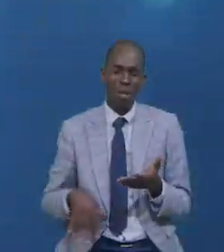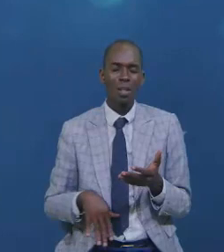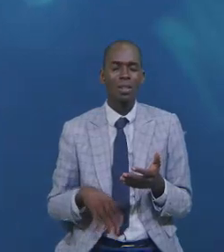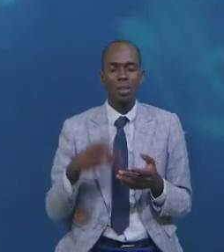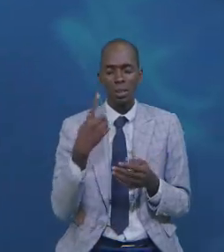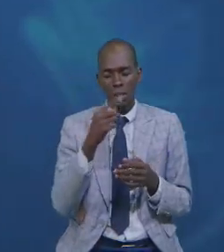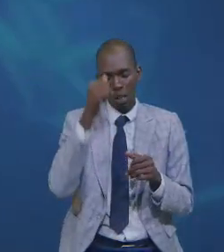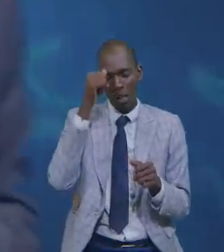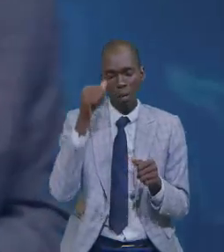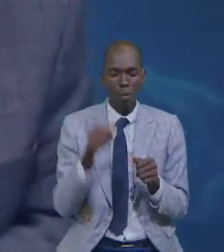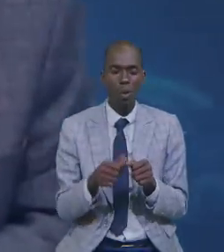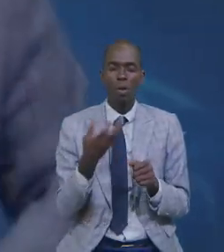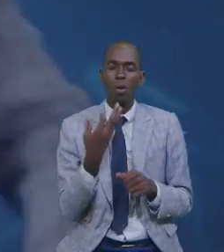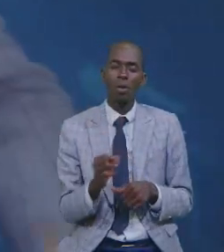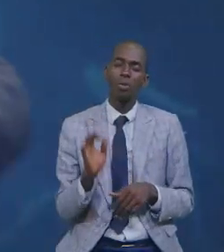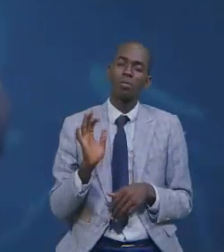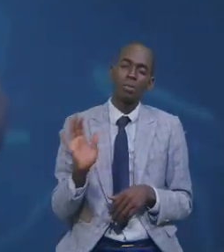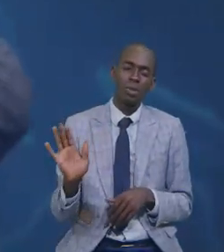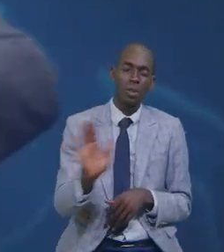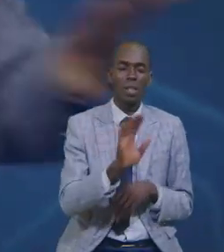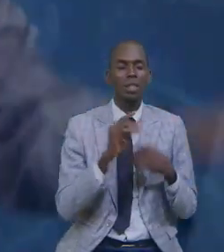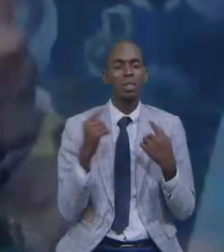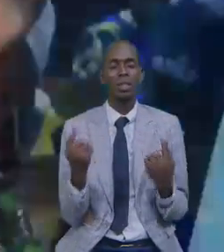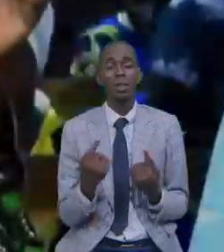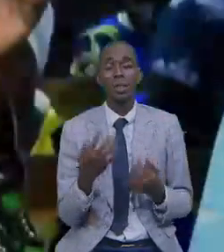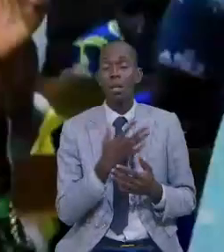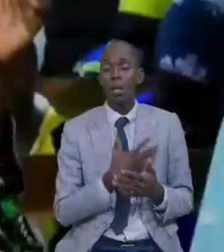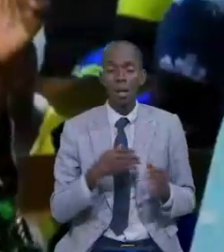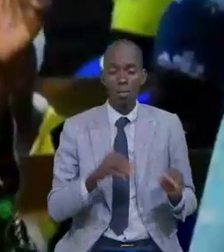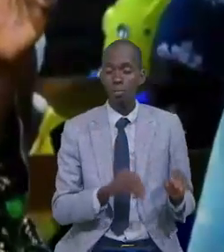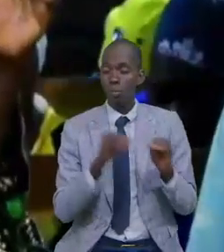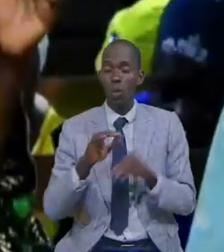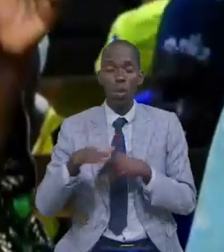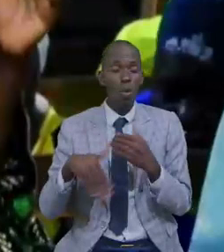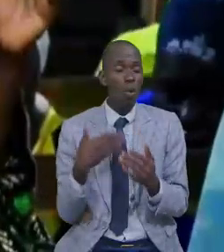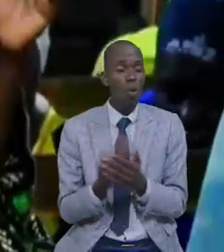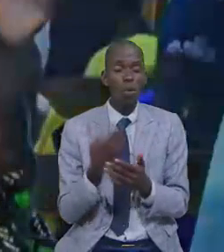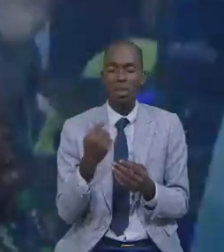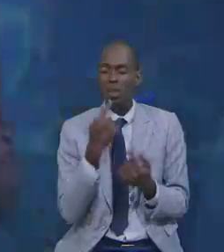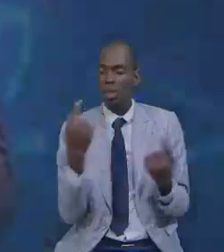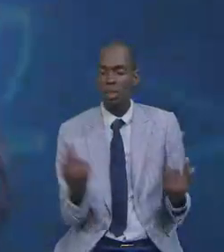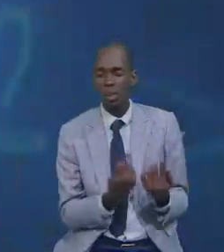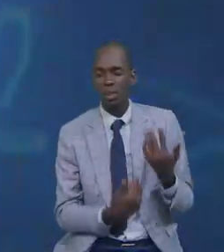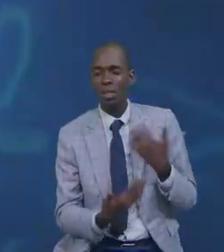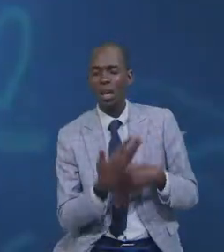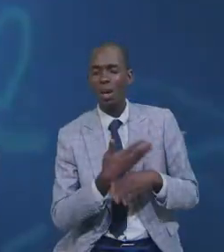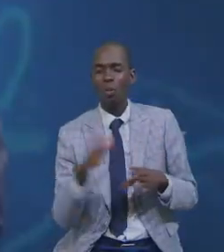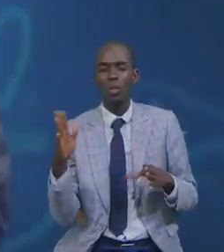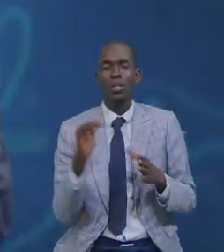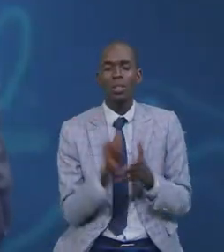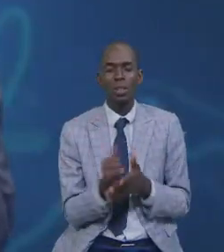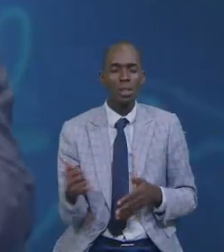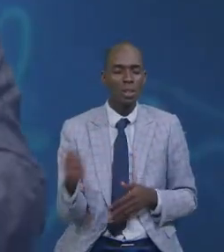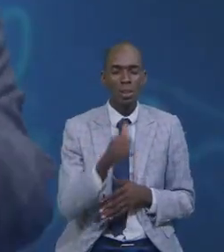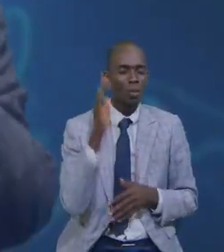remembrance of their sin and put all those sins behind you, that you will never talk